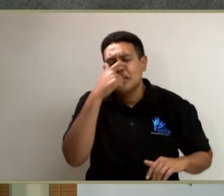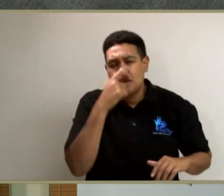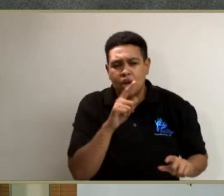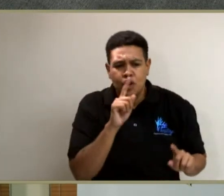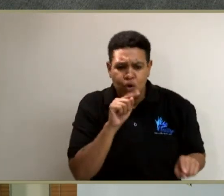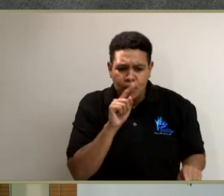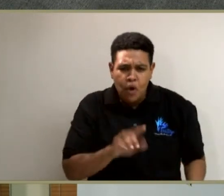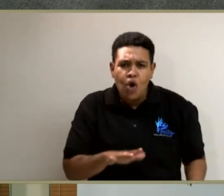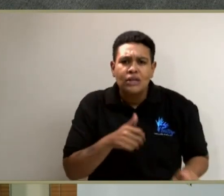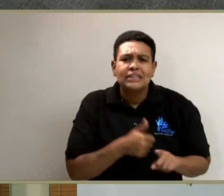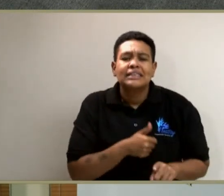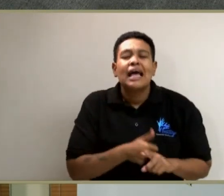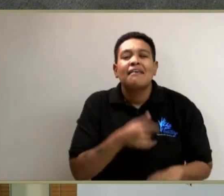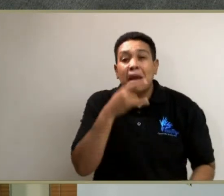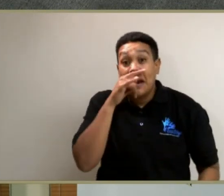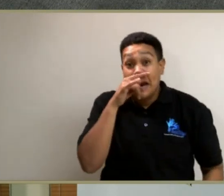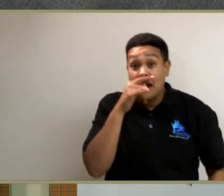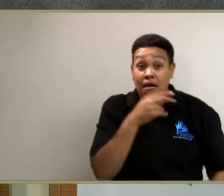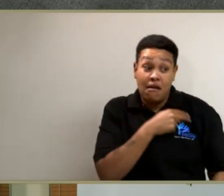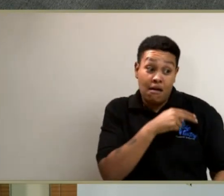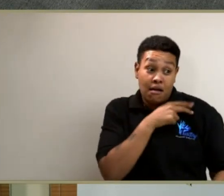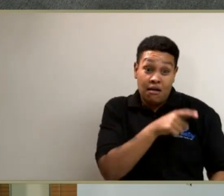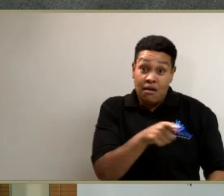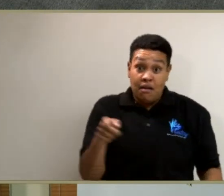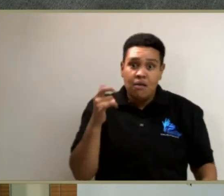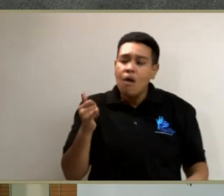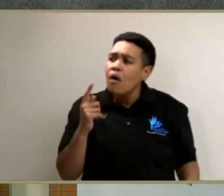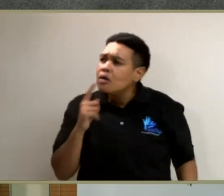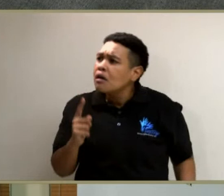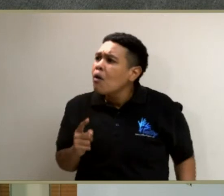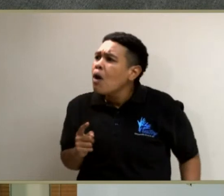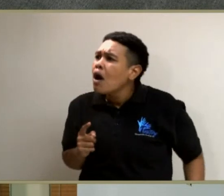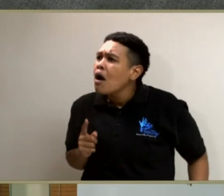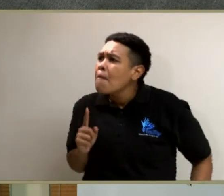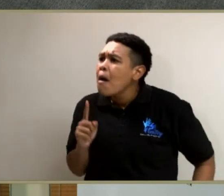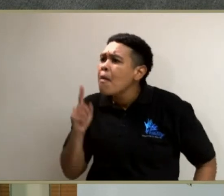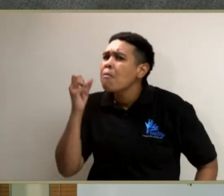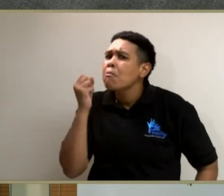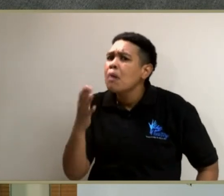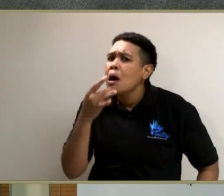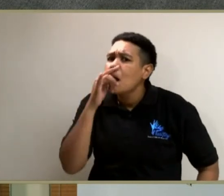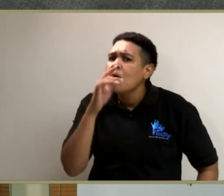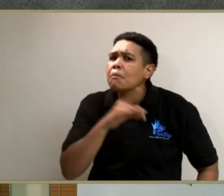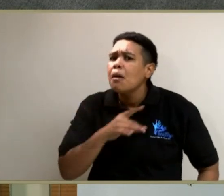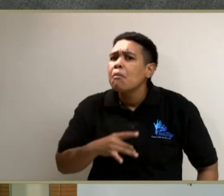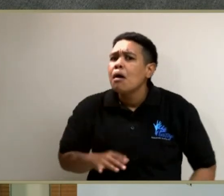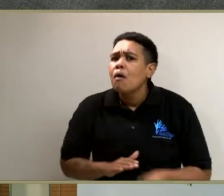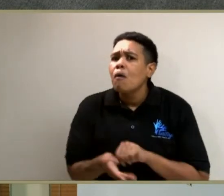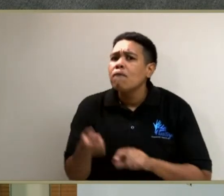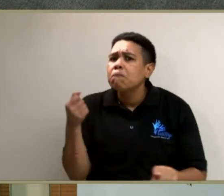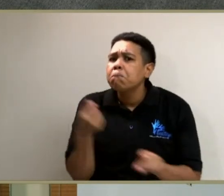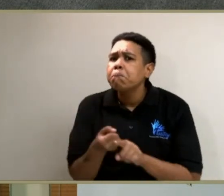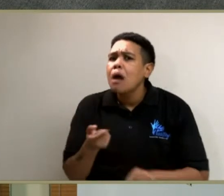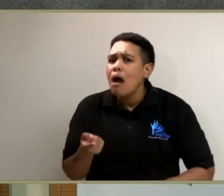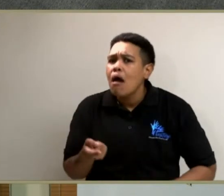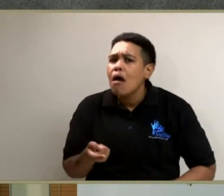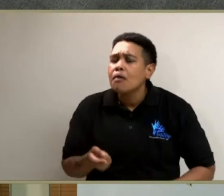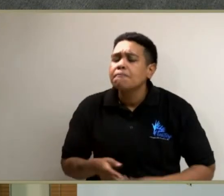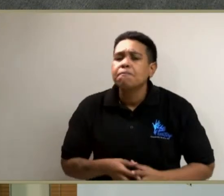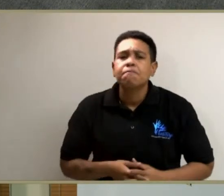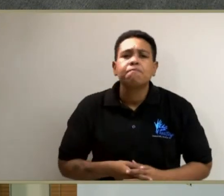reports that the pediatric wards are now seeing an increase in the number of cases of COVID in children.